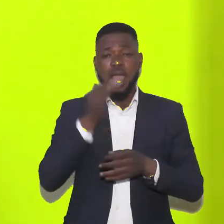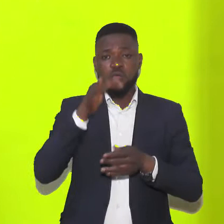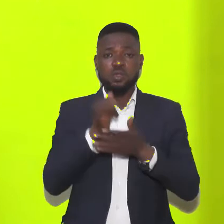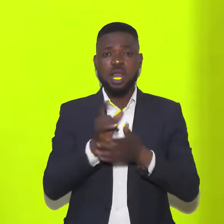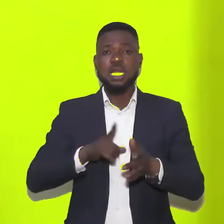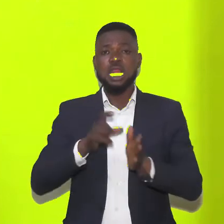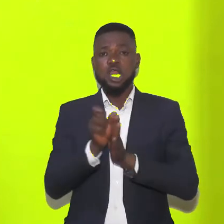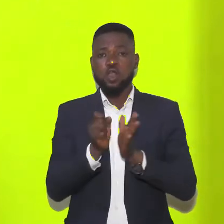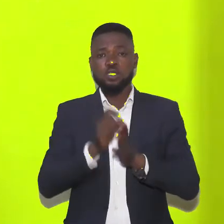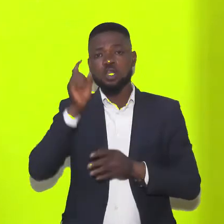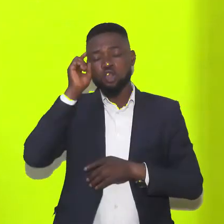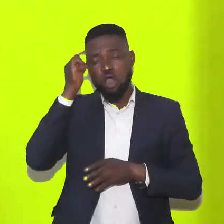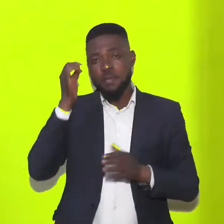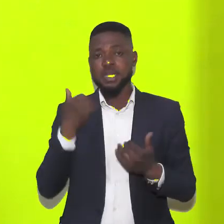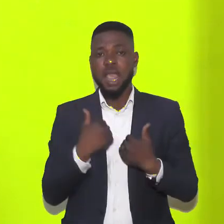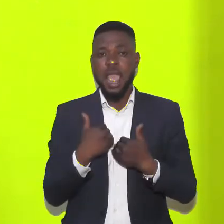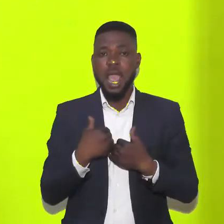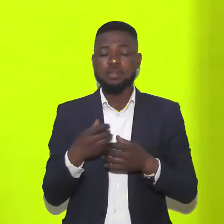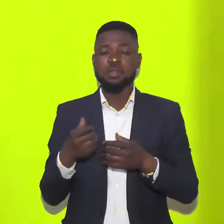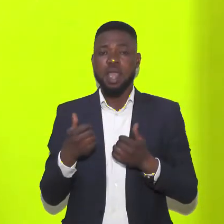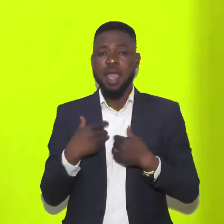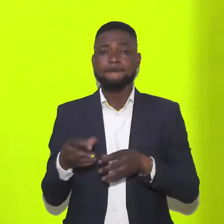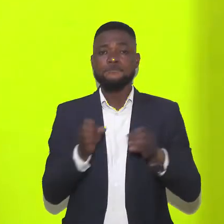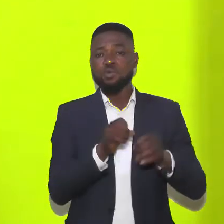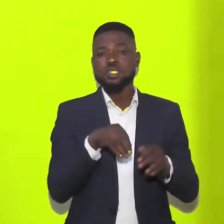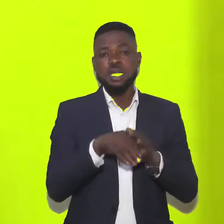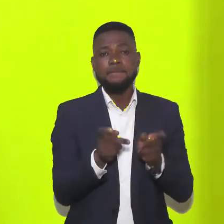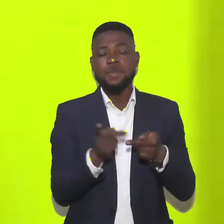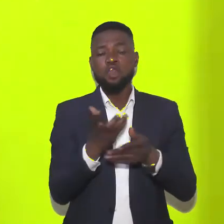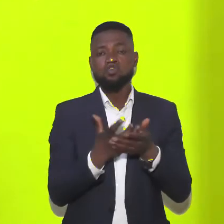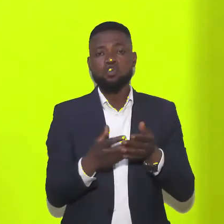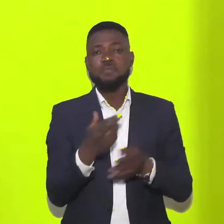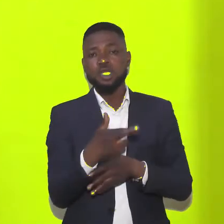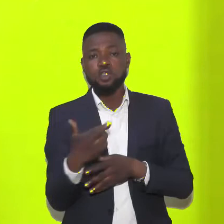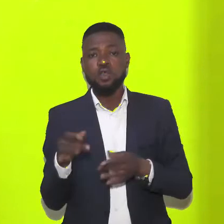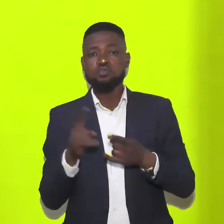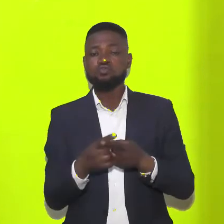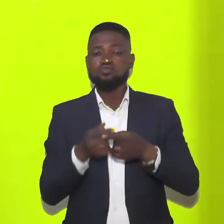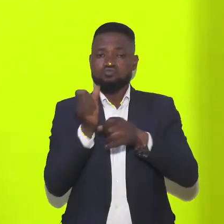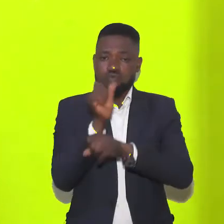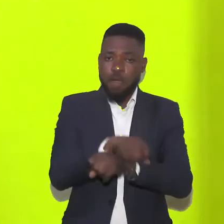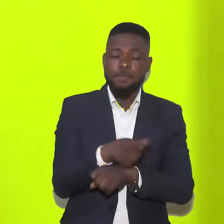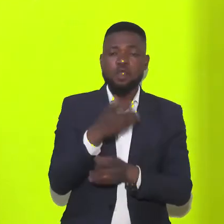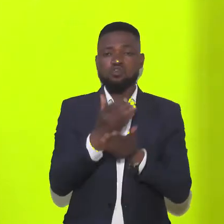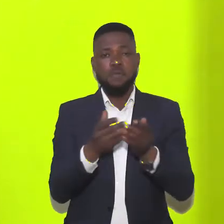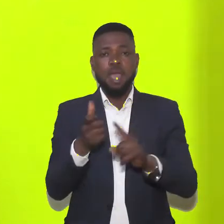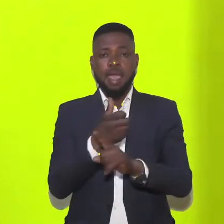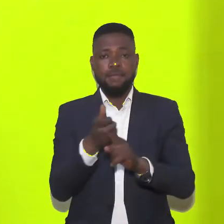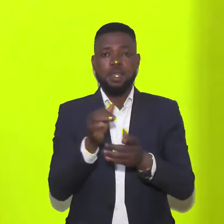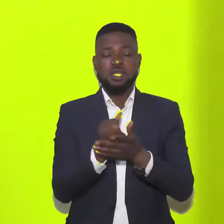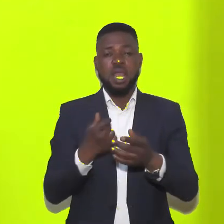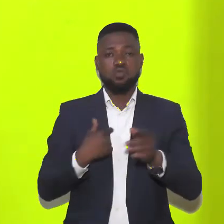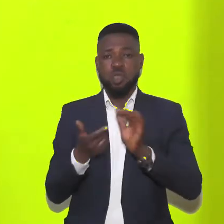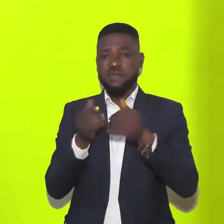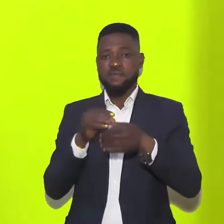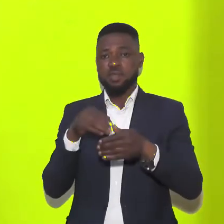I know that Lagos State government has put in place some resources to combat the child abuse issues that we